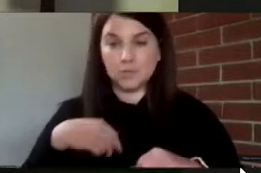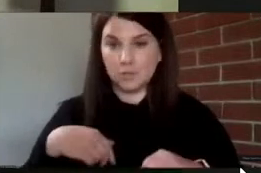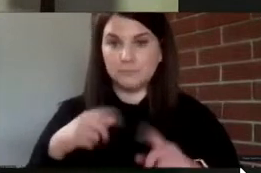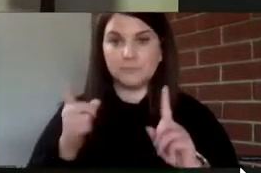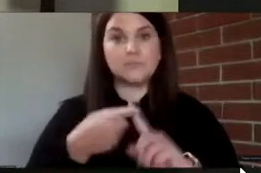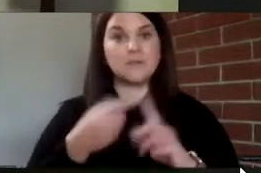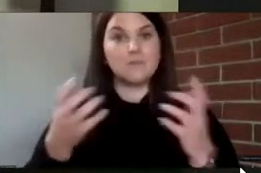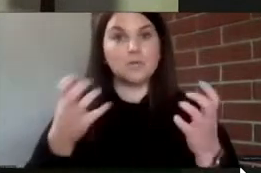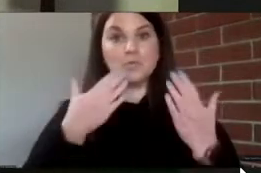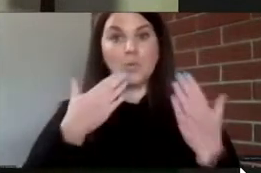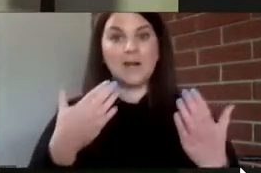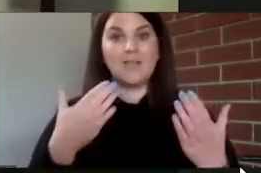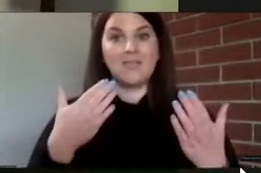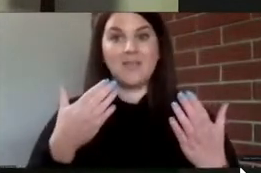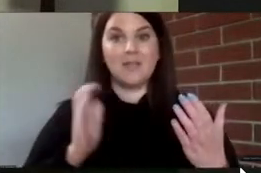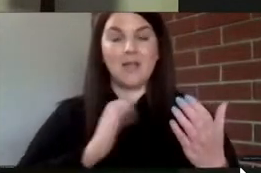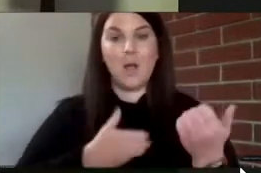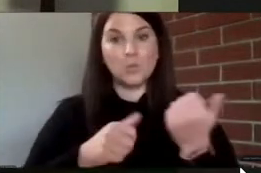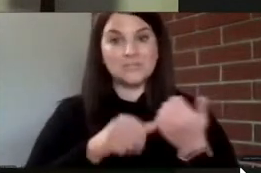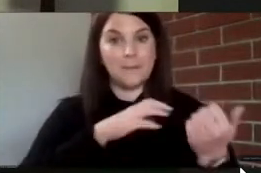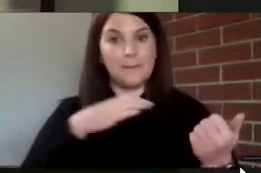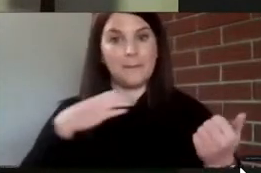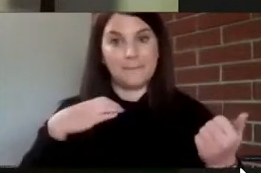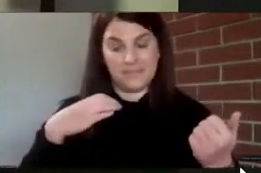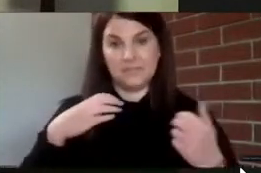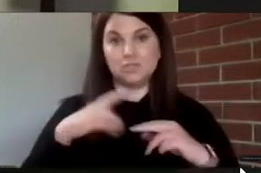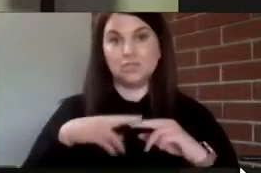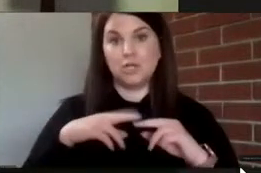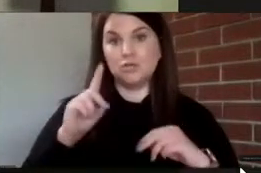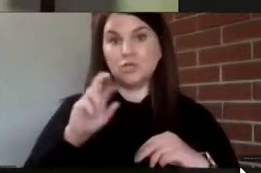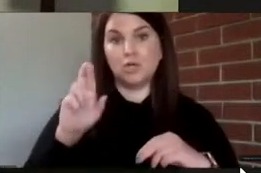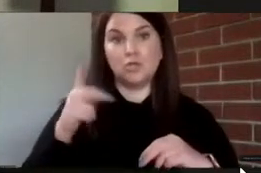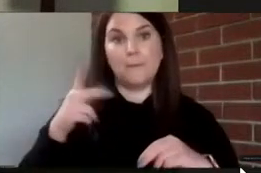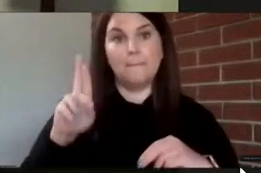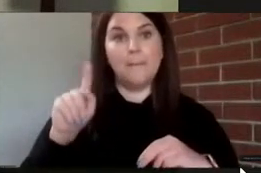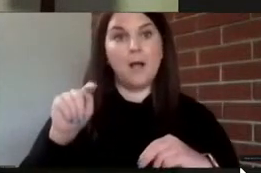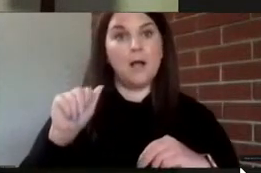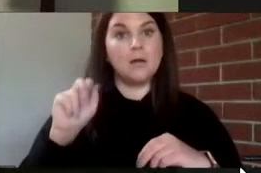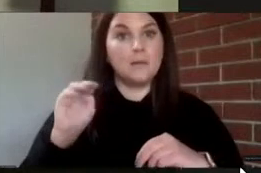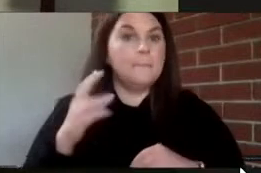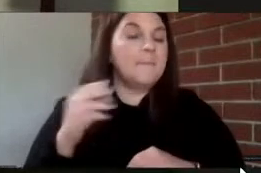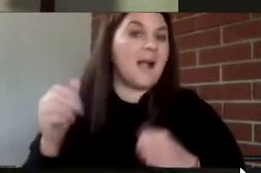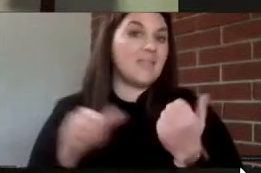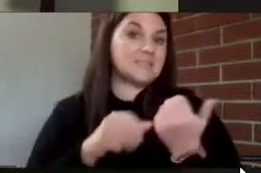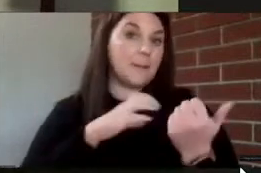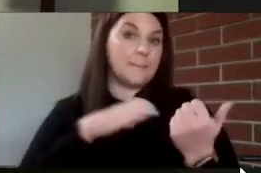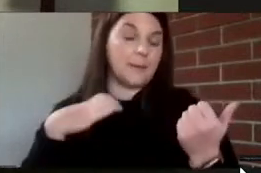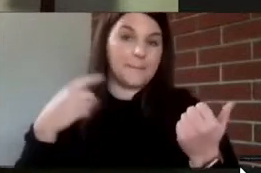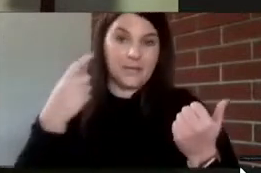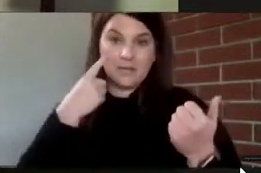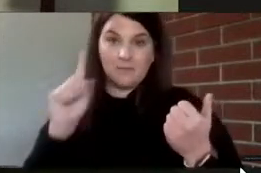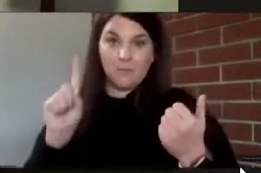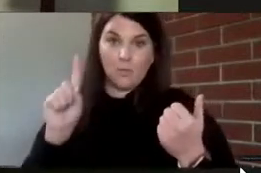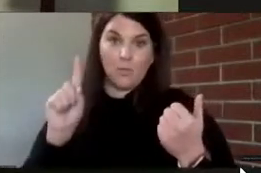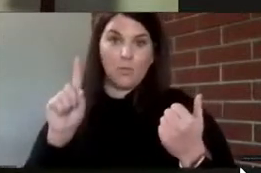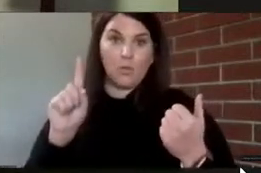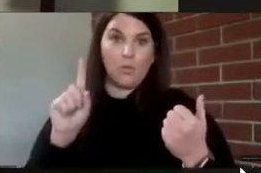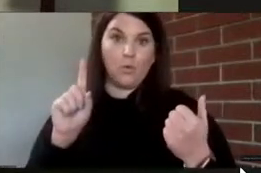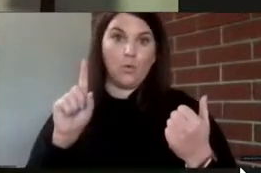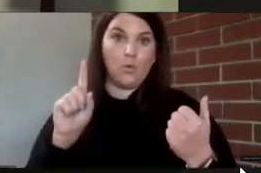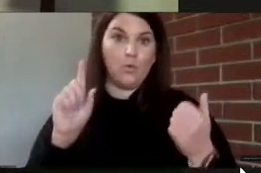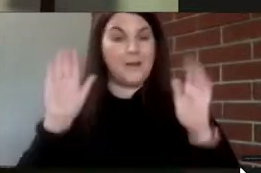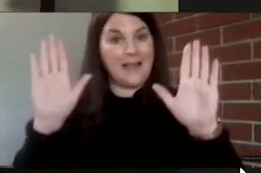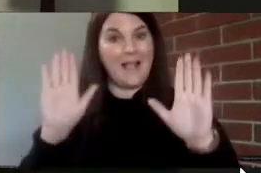off thank our subcommittee chair, Dr. Putnam, and the rest of the subcommittee for being